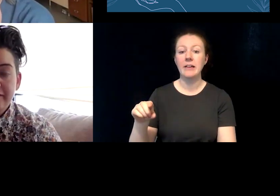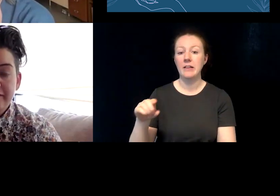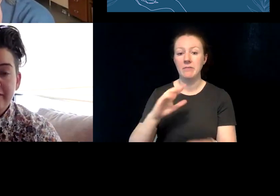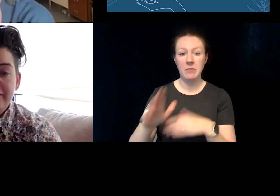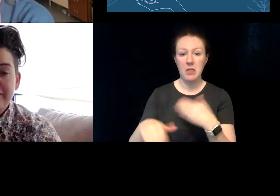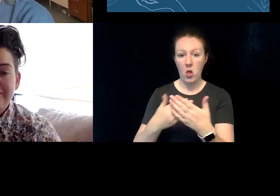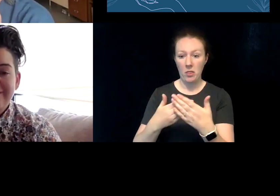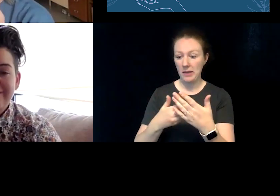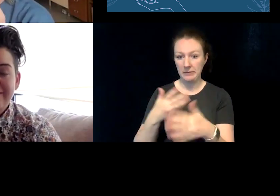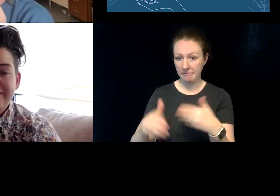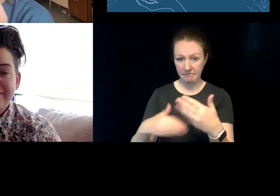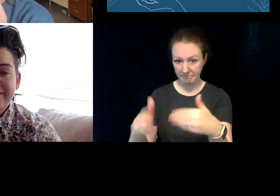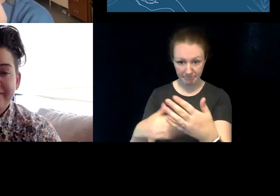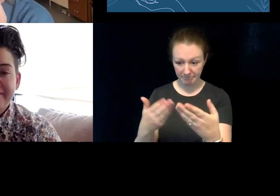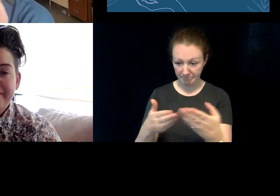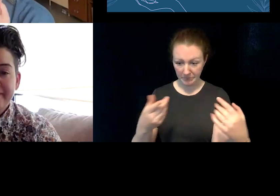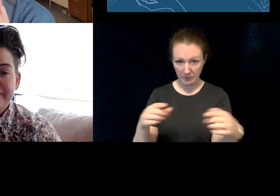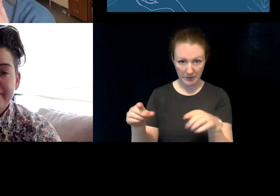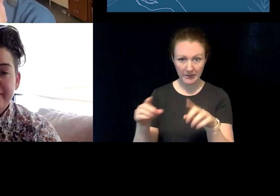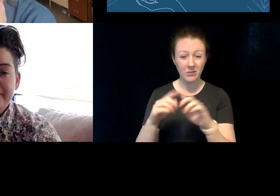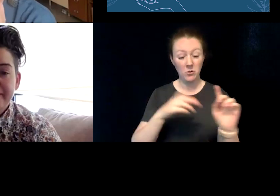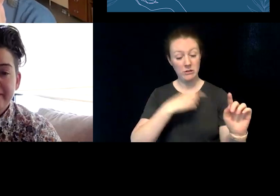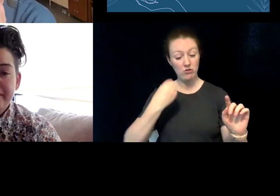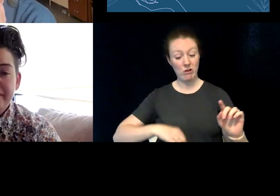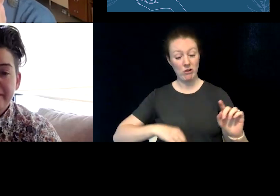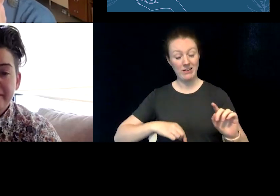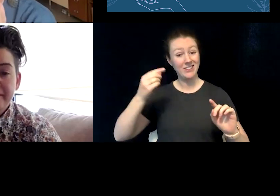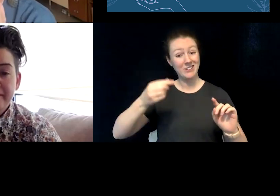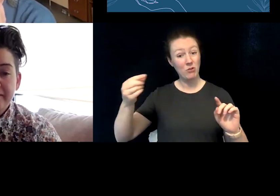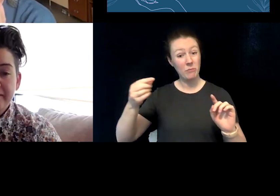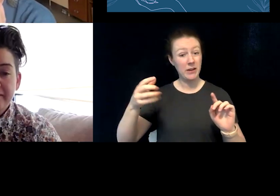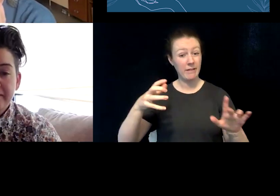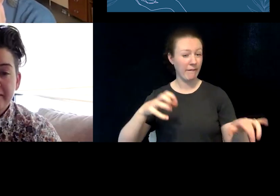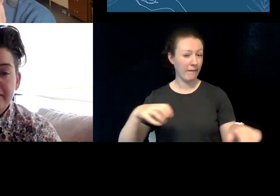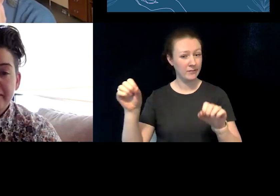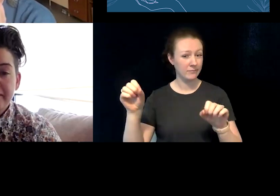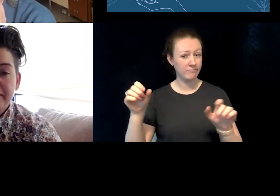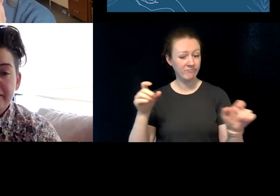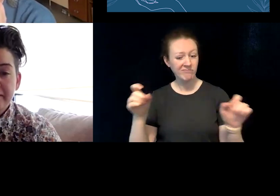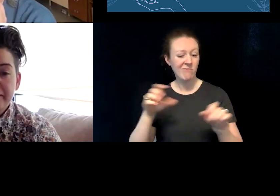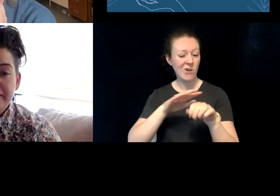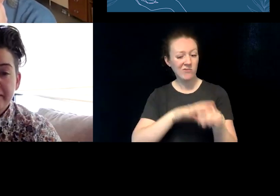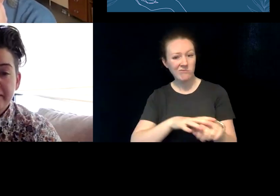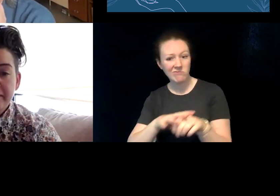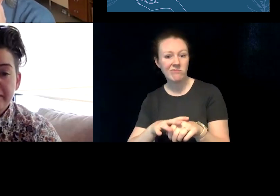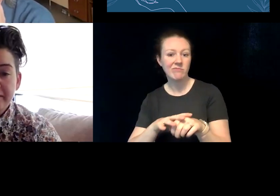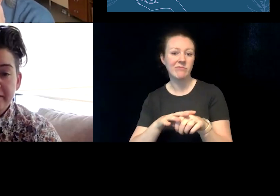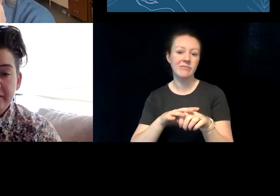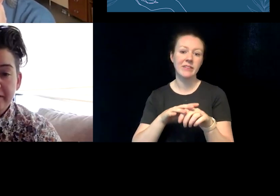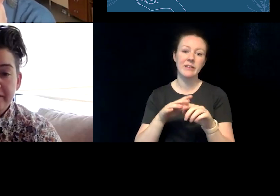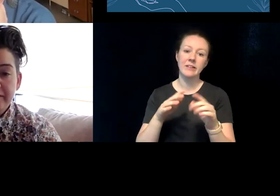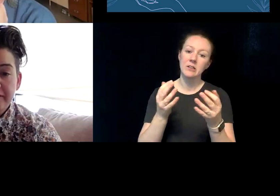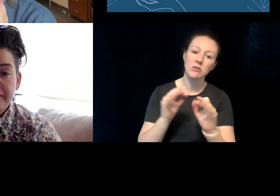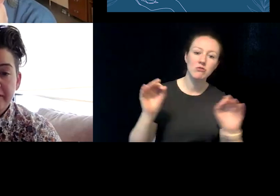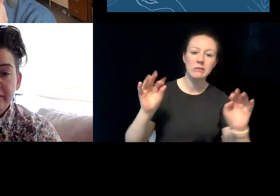years, when the Chinese government really ramped up suppression of democracy and free speech in Hong Kong.